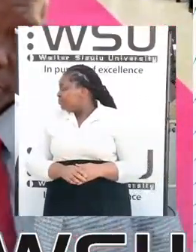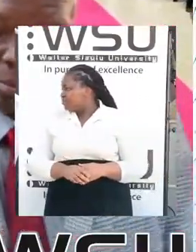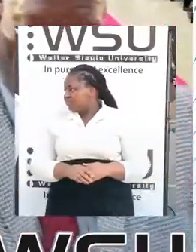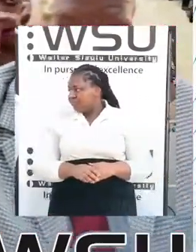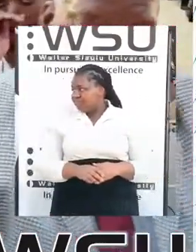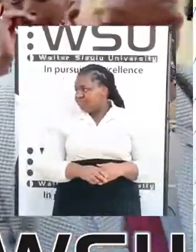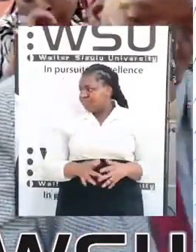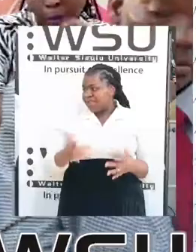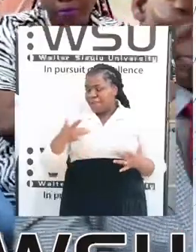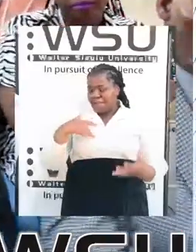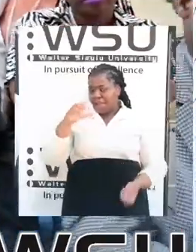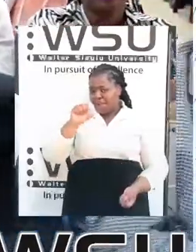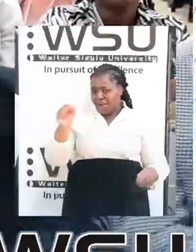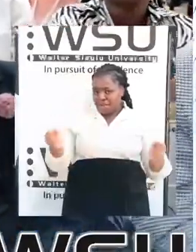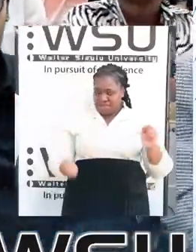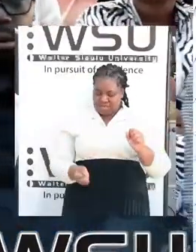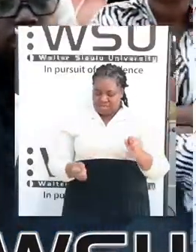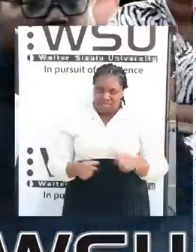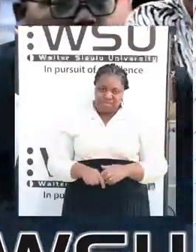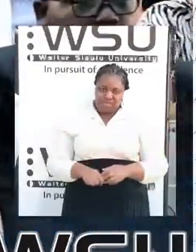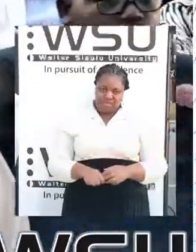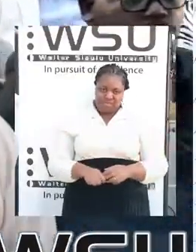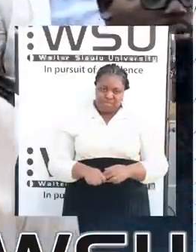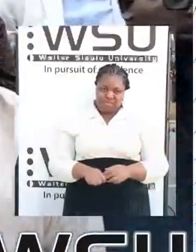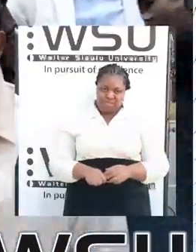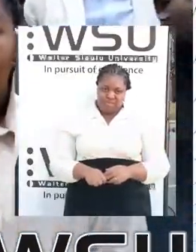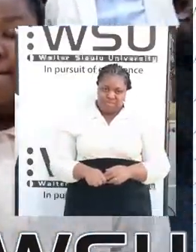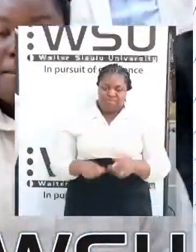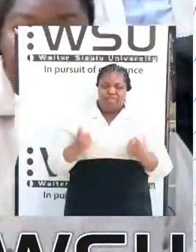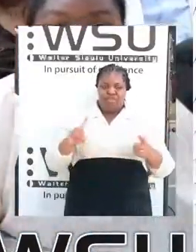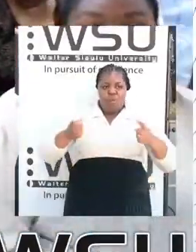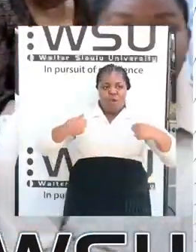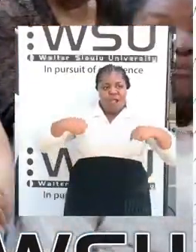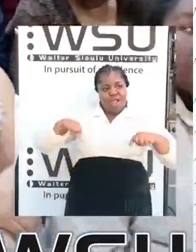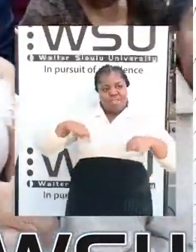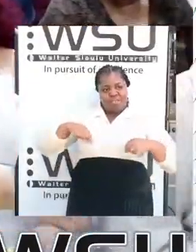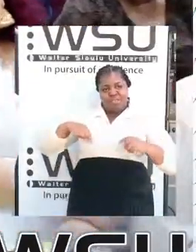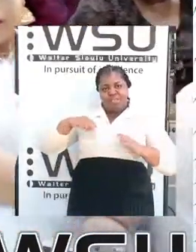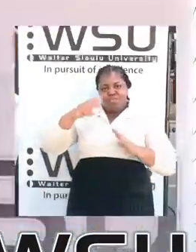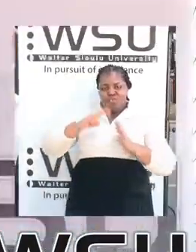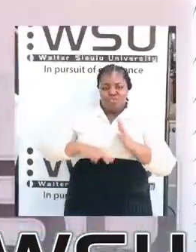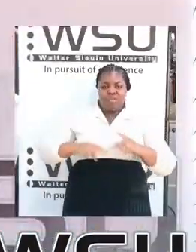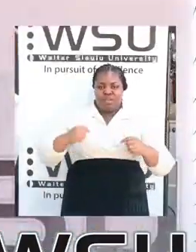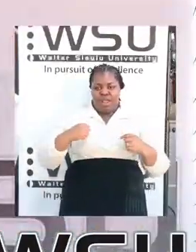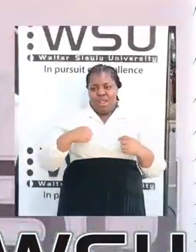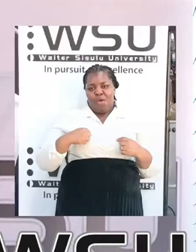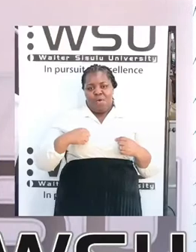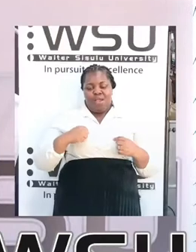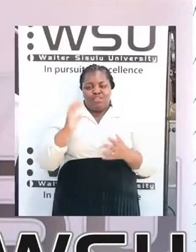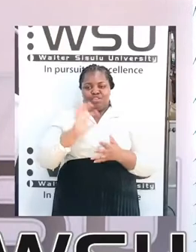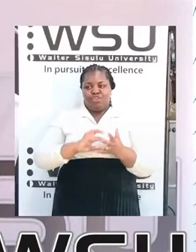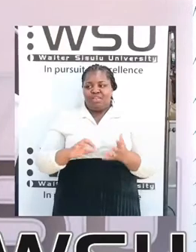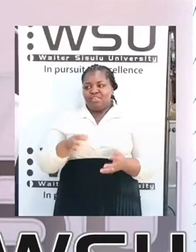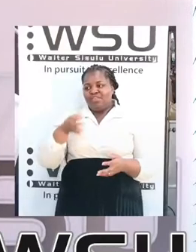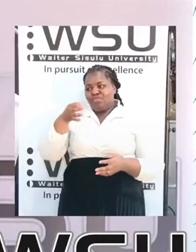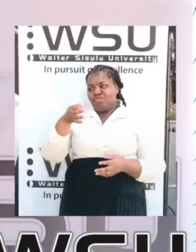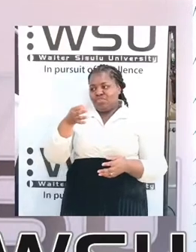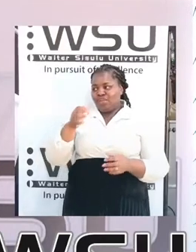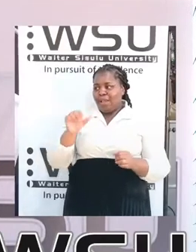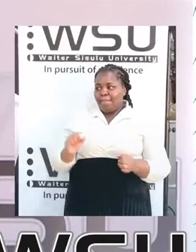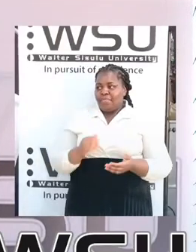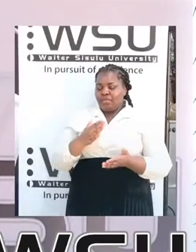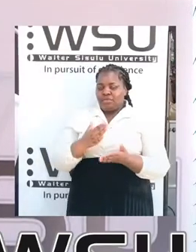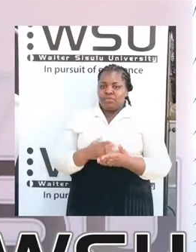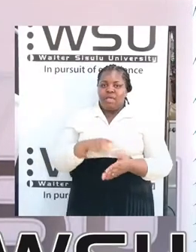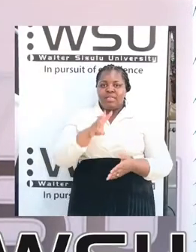In my conclusion, my wish is for us to read our stories in future, punctuated